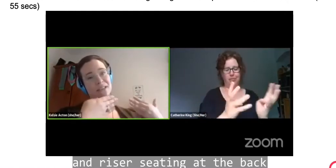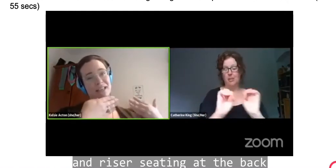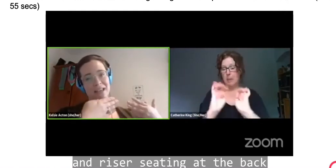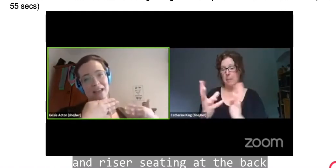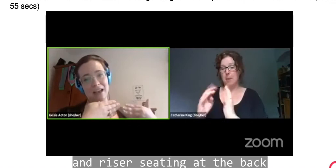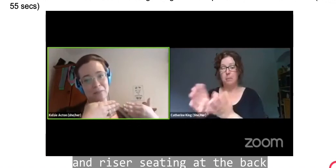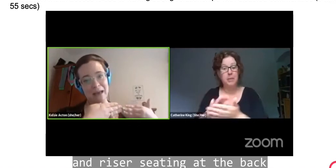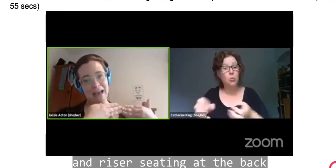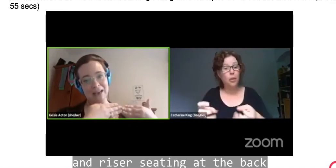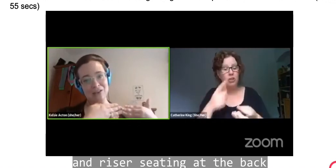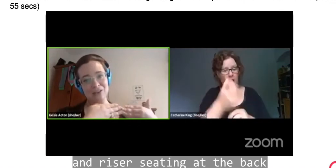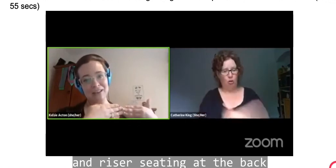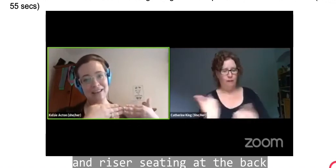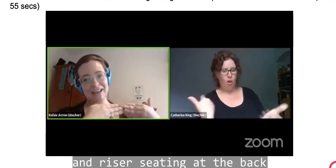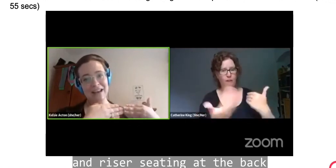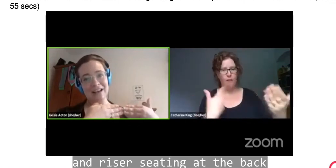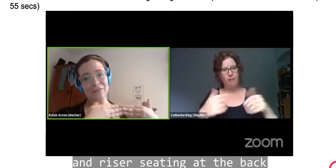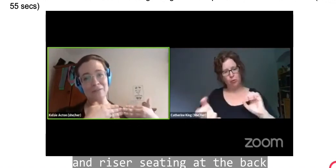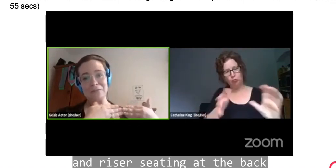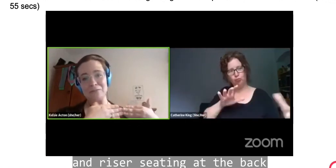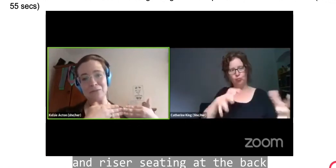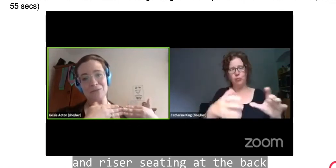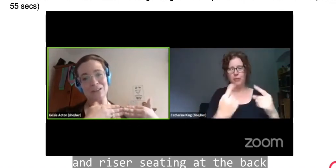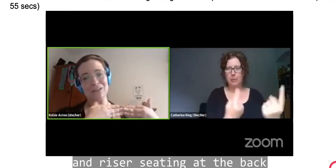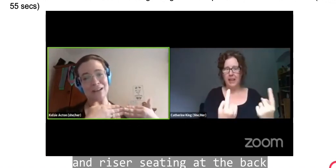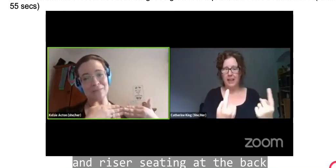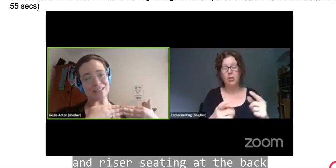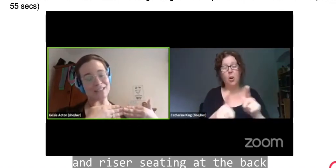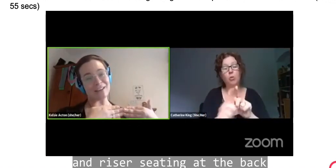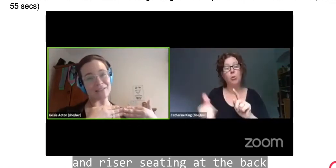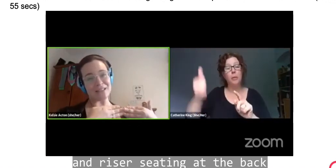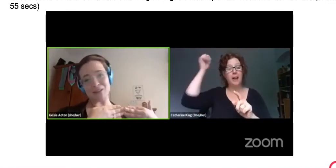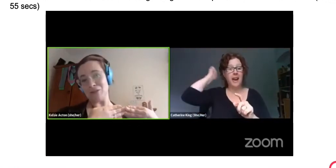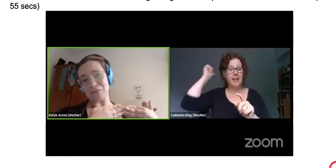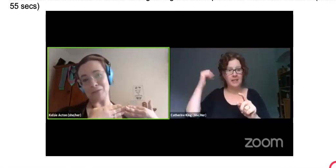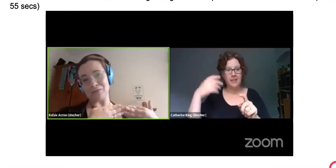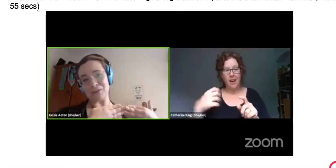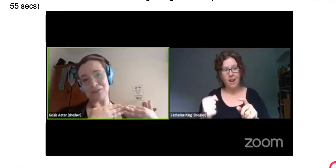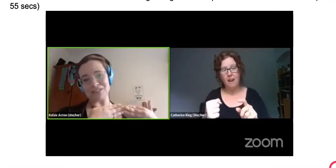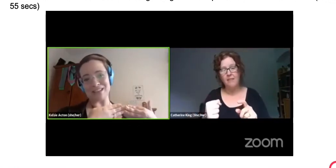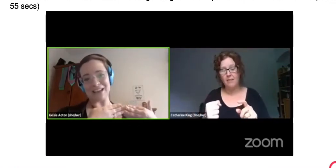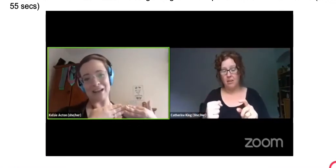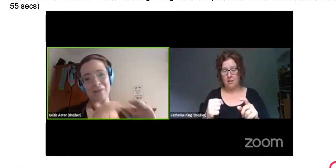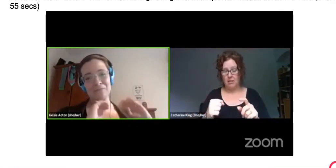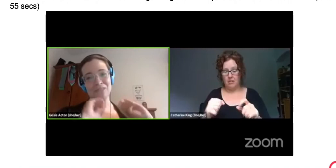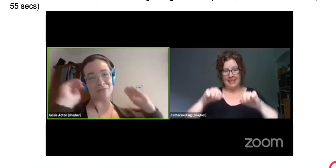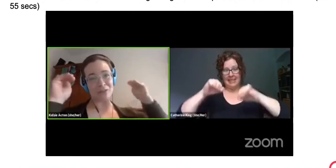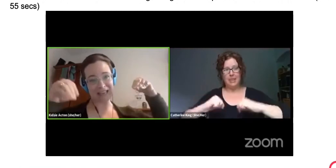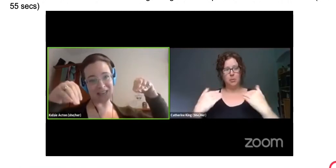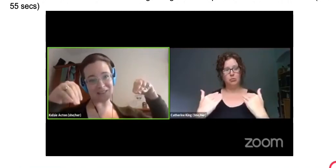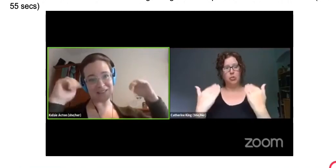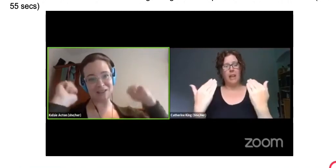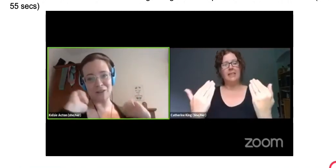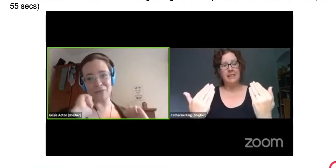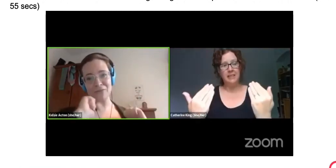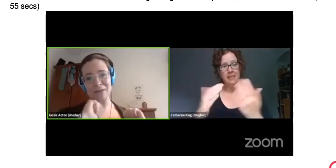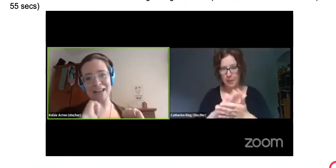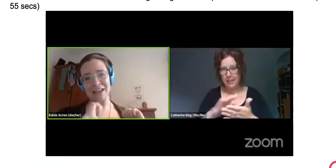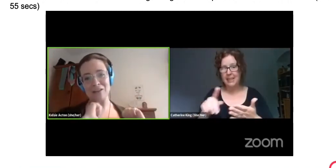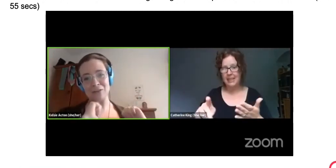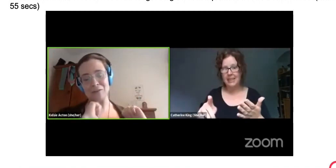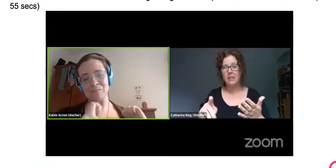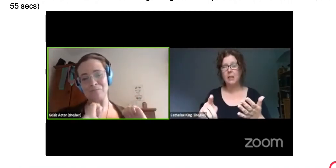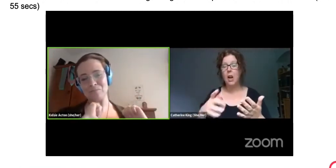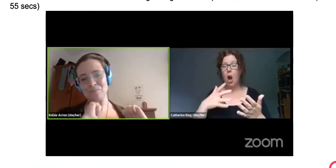riser seating at the back for people who can climb stairs and who preferred to view dance from